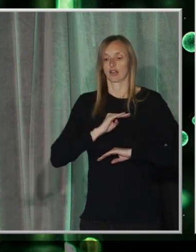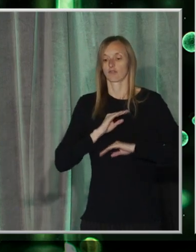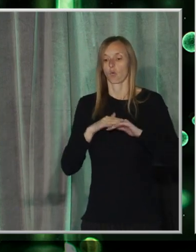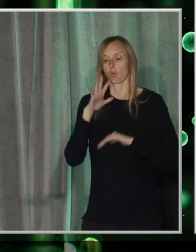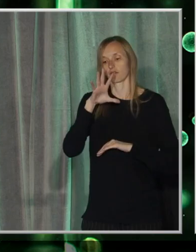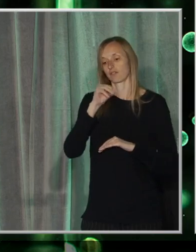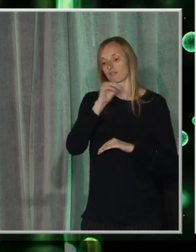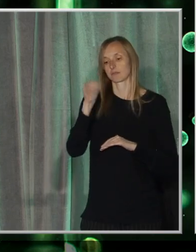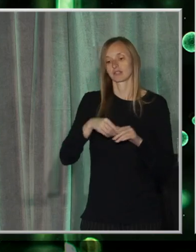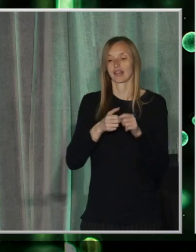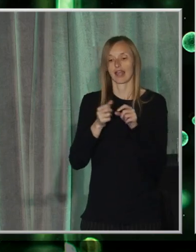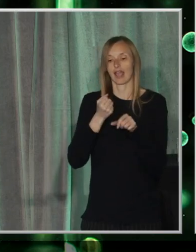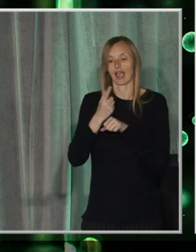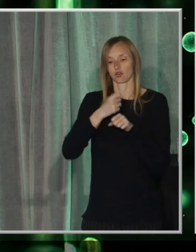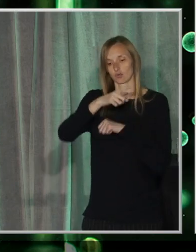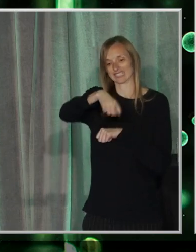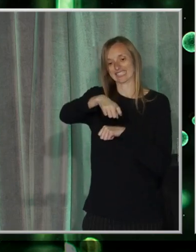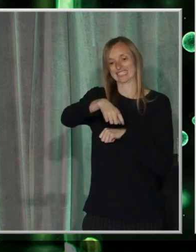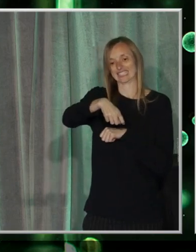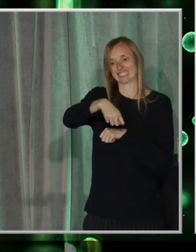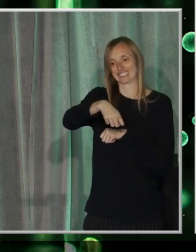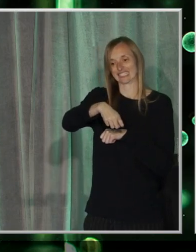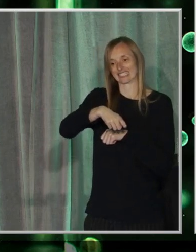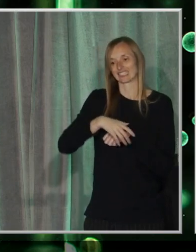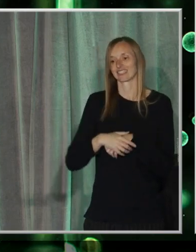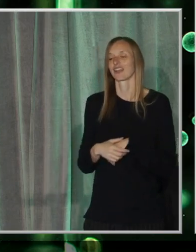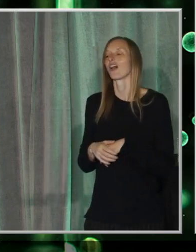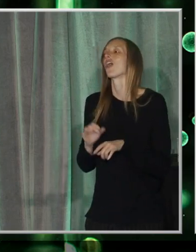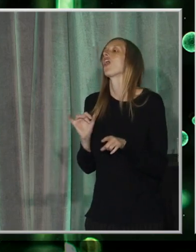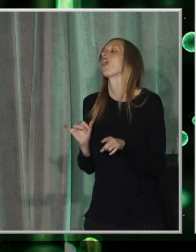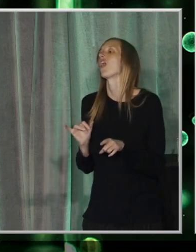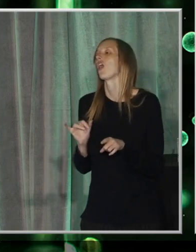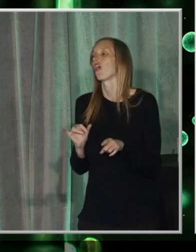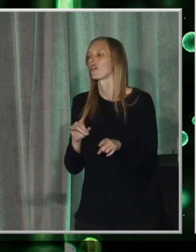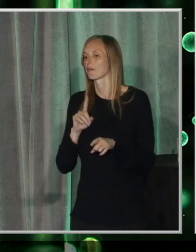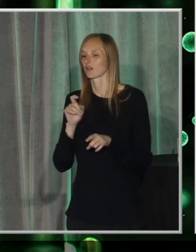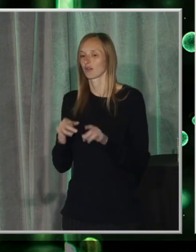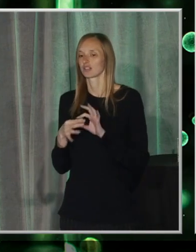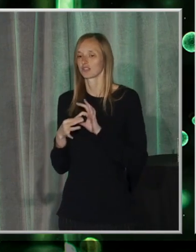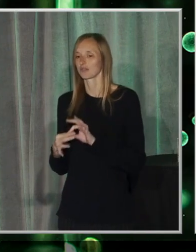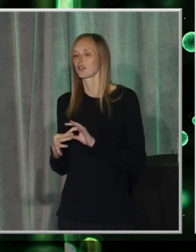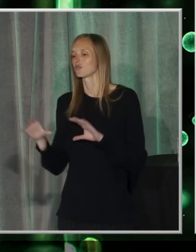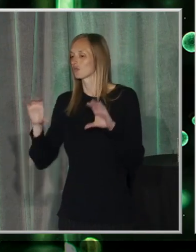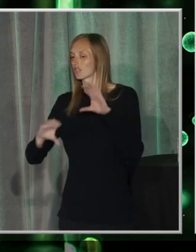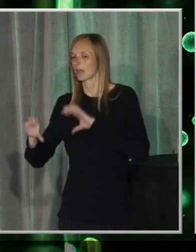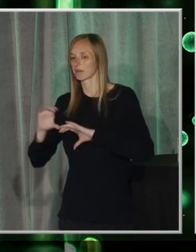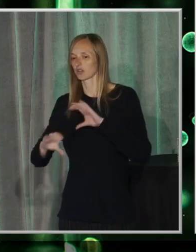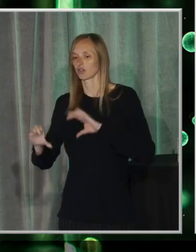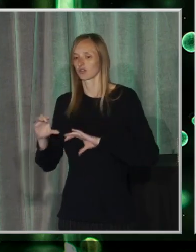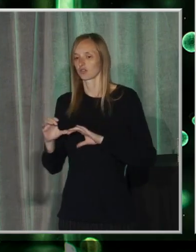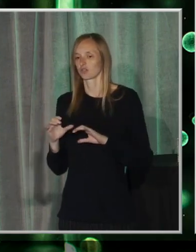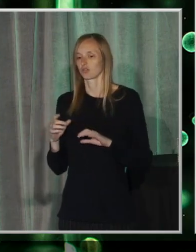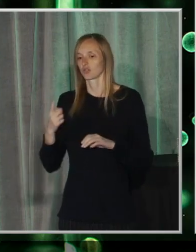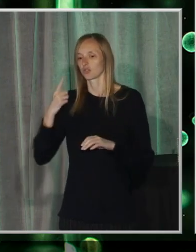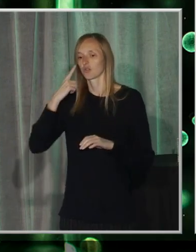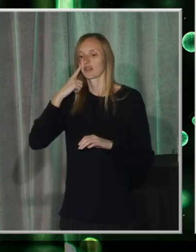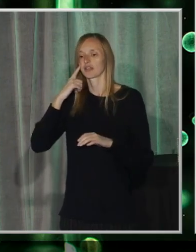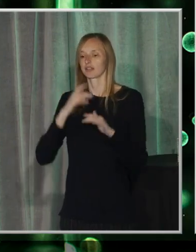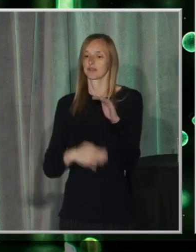of annual demand when in full capacity. Okay, then my question is on the chemical input. What do you think the